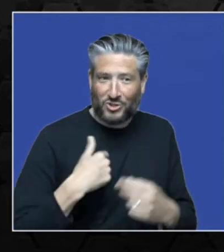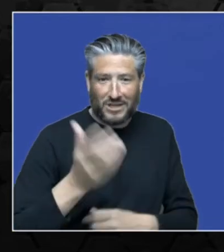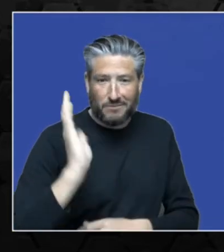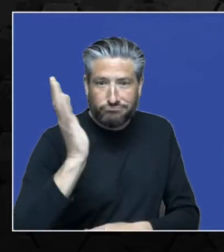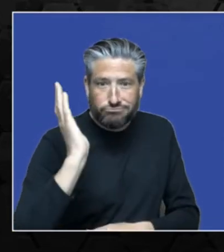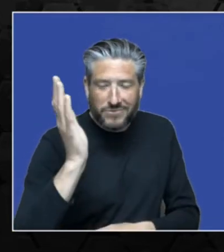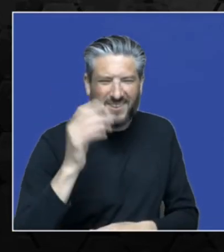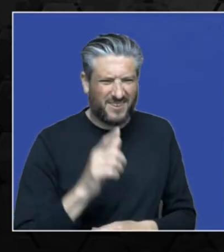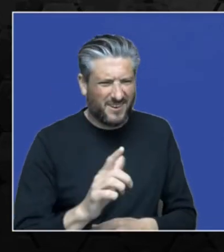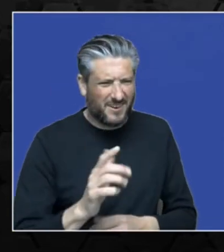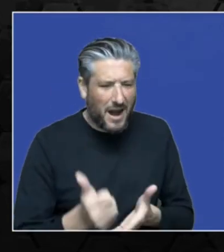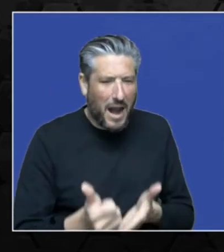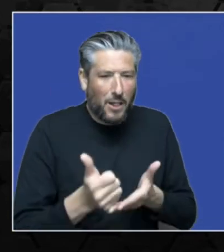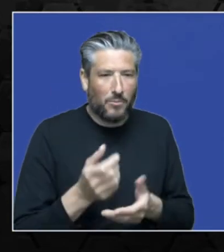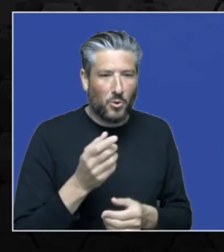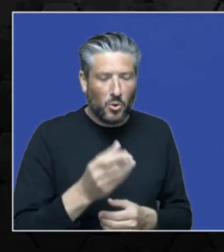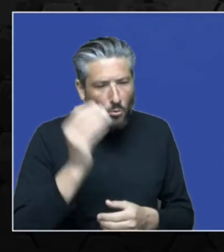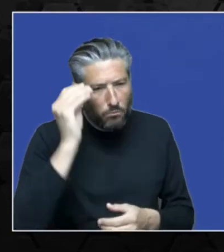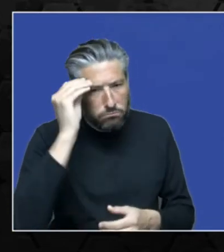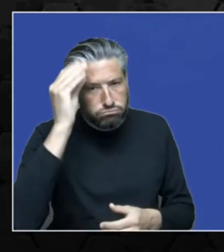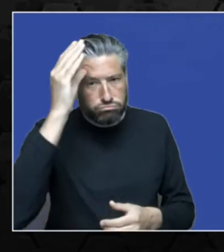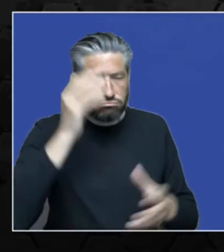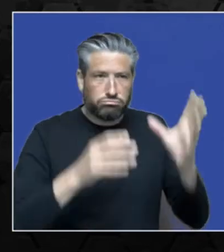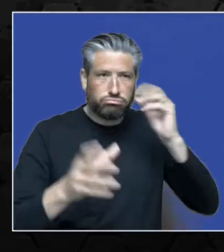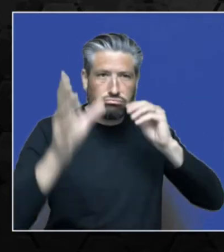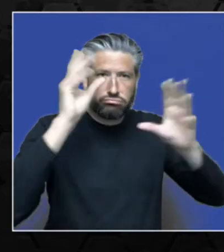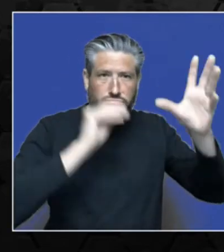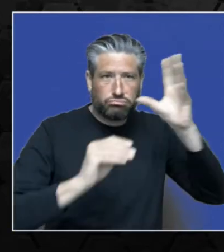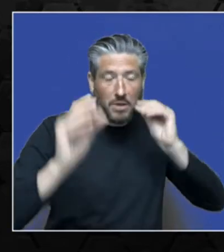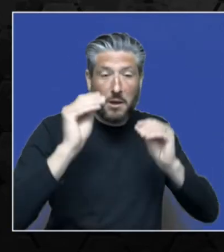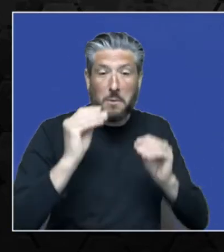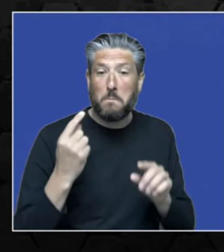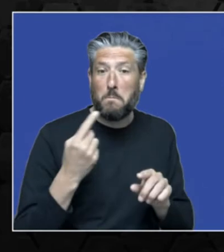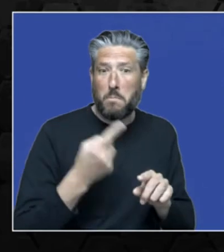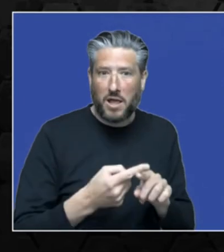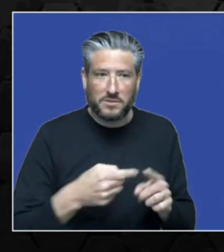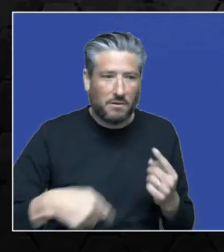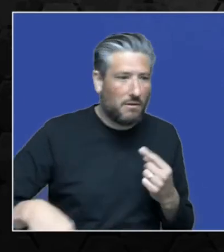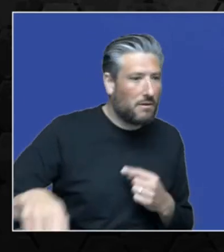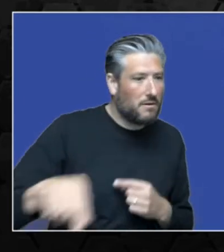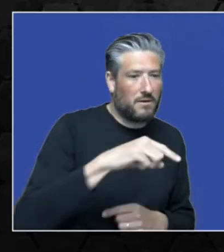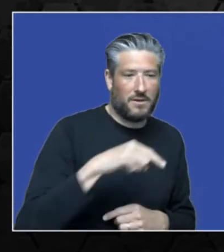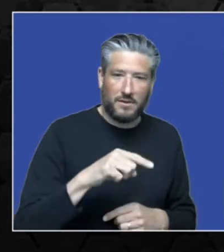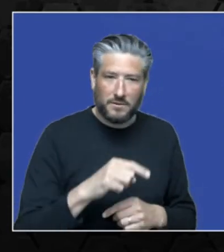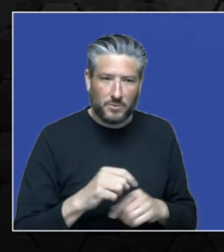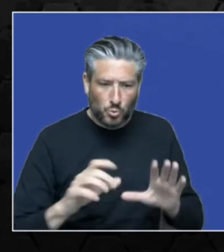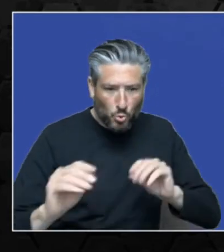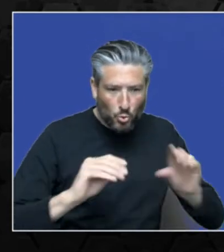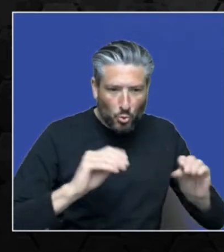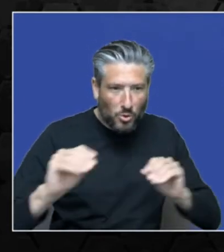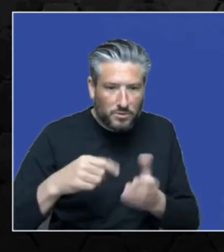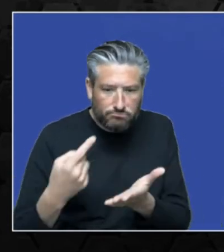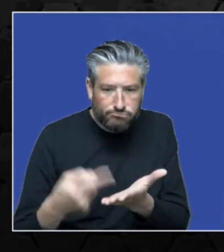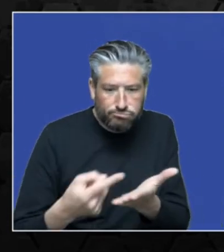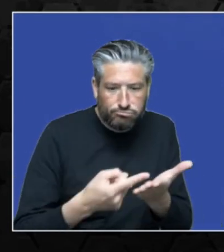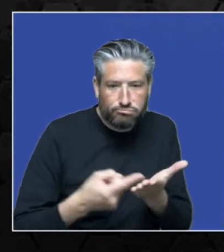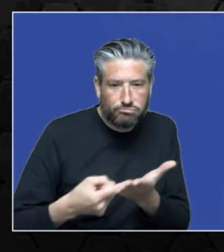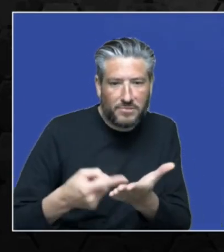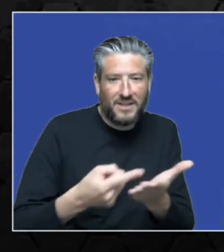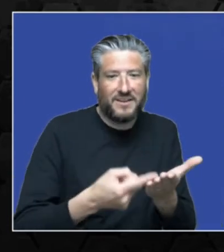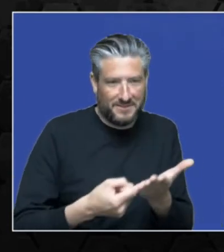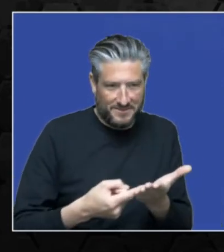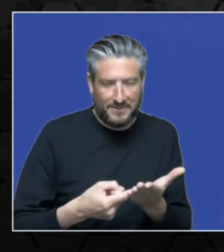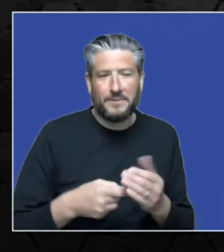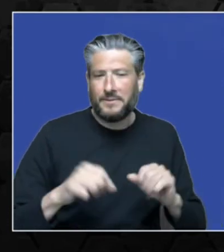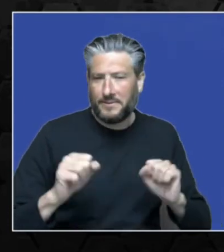the speakers and interact with other community members. Apply whatever you're learning. Don't forget. Don't feel don't